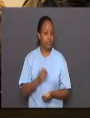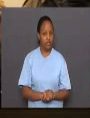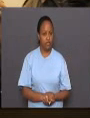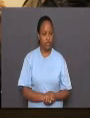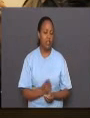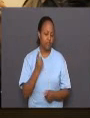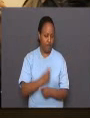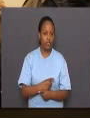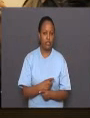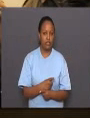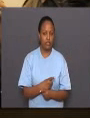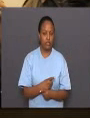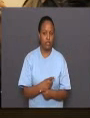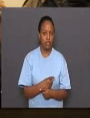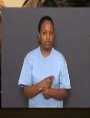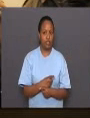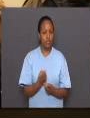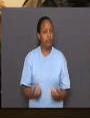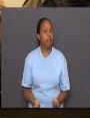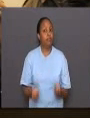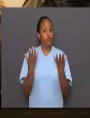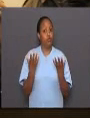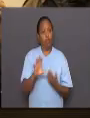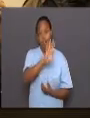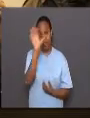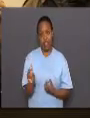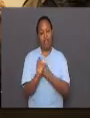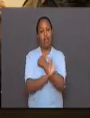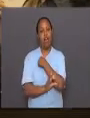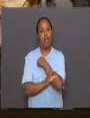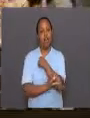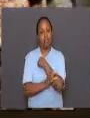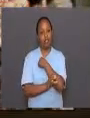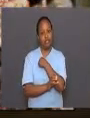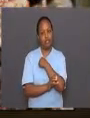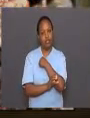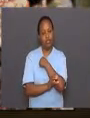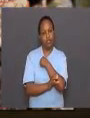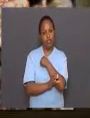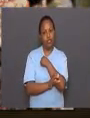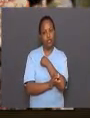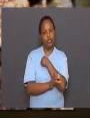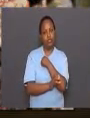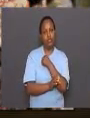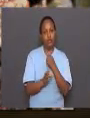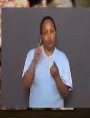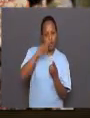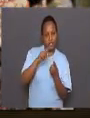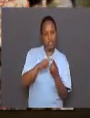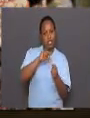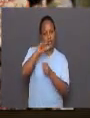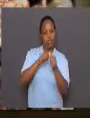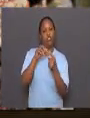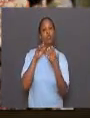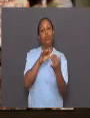In fact, many African nations plunged into civil war